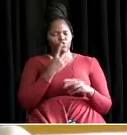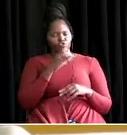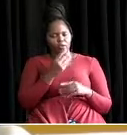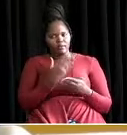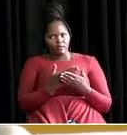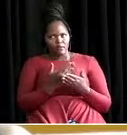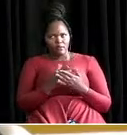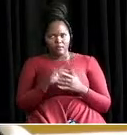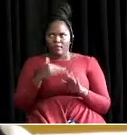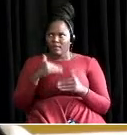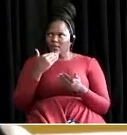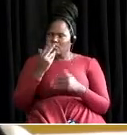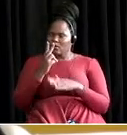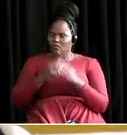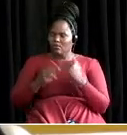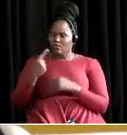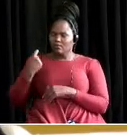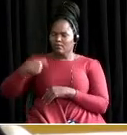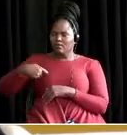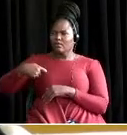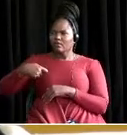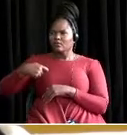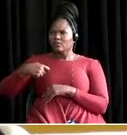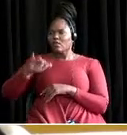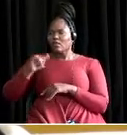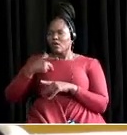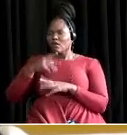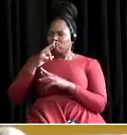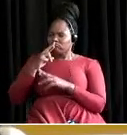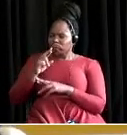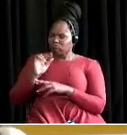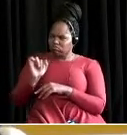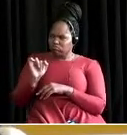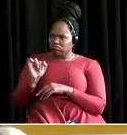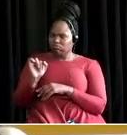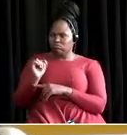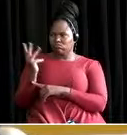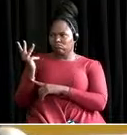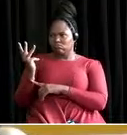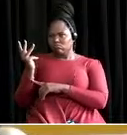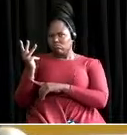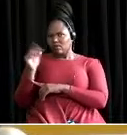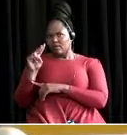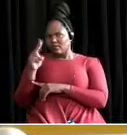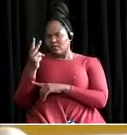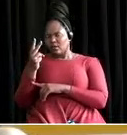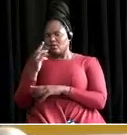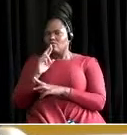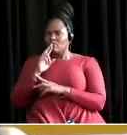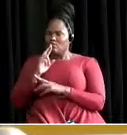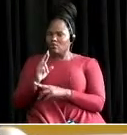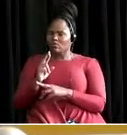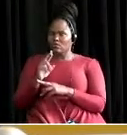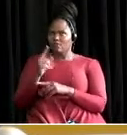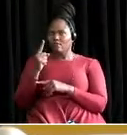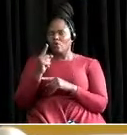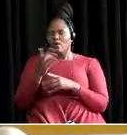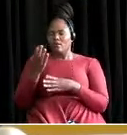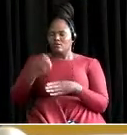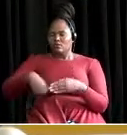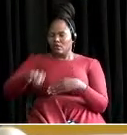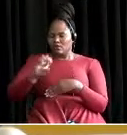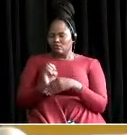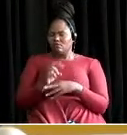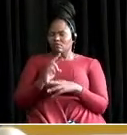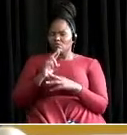Thank you, Honorable Speaker. With due respect, let me present the second report of the Executive